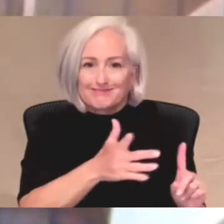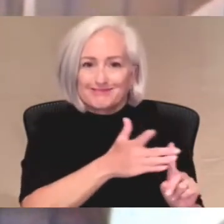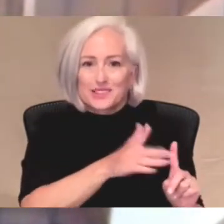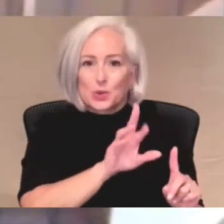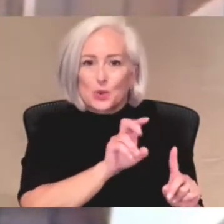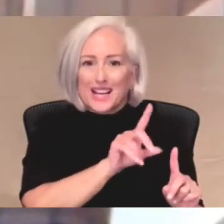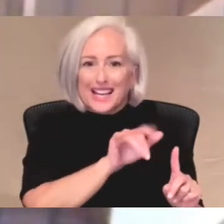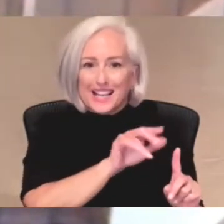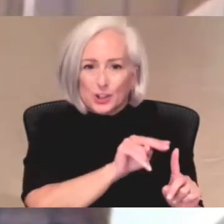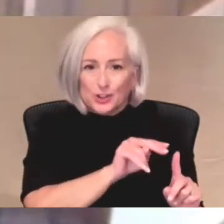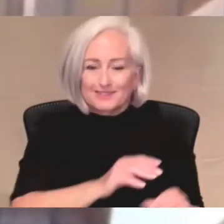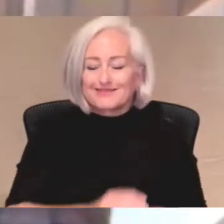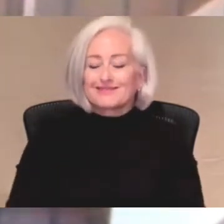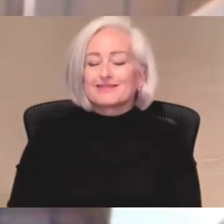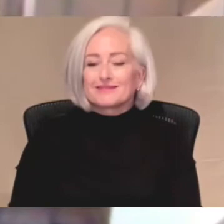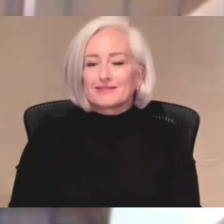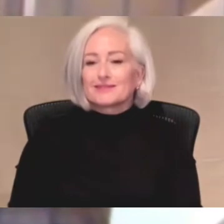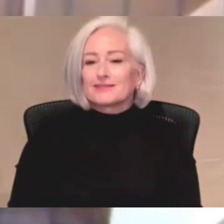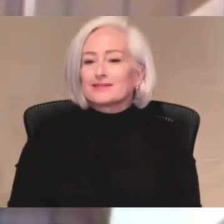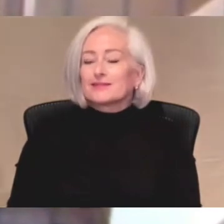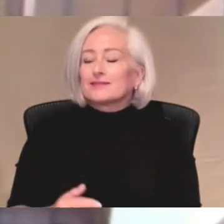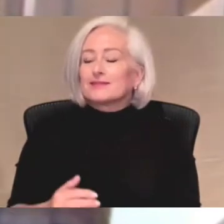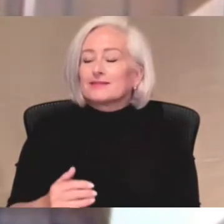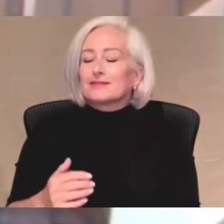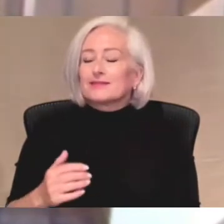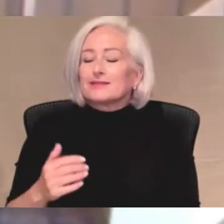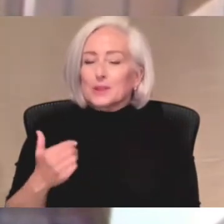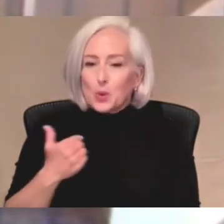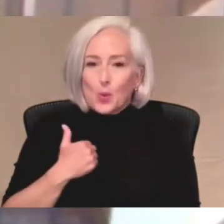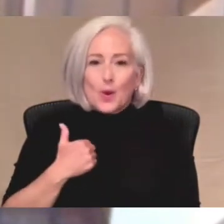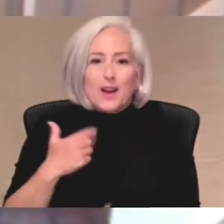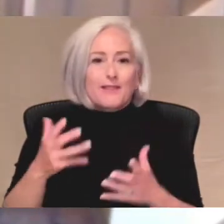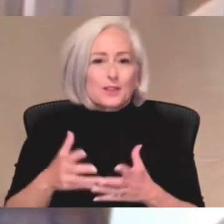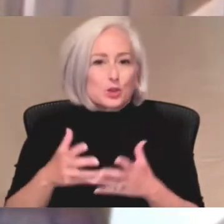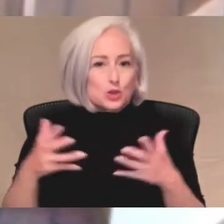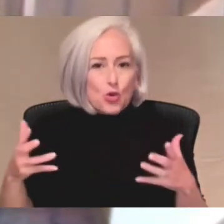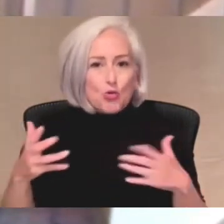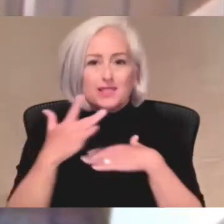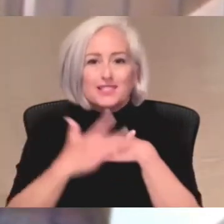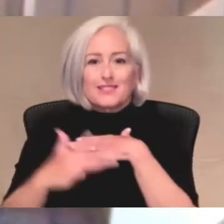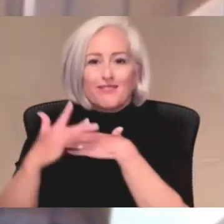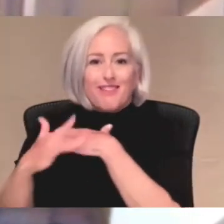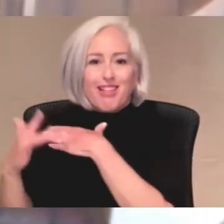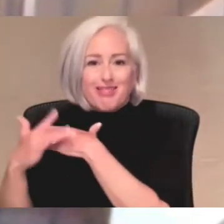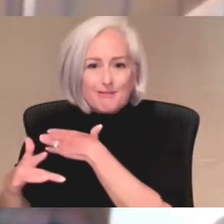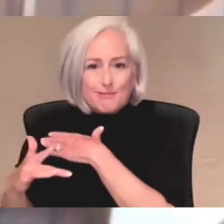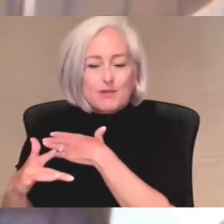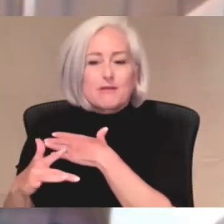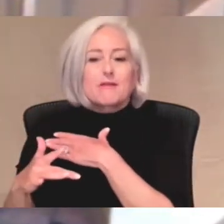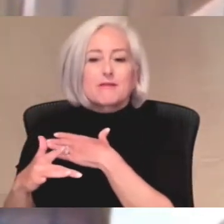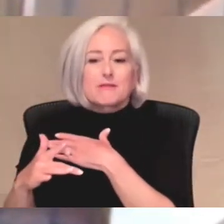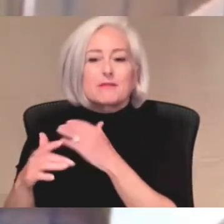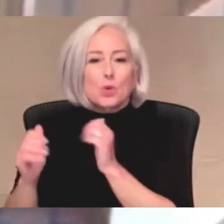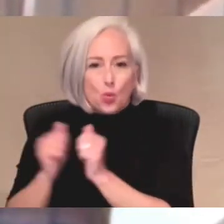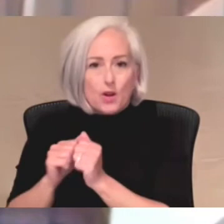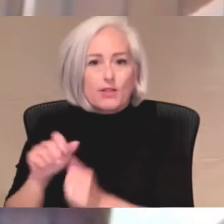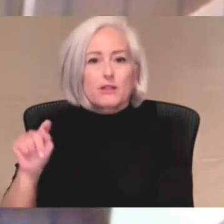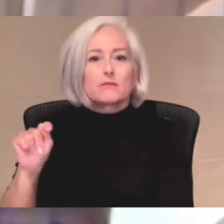And we have so much that is available for us with this. And so I